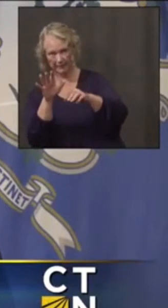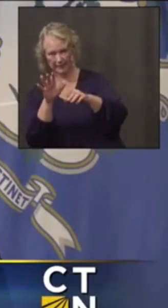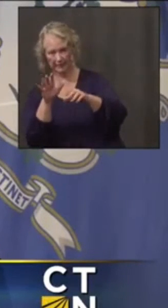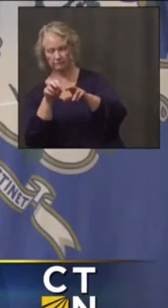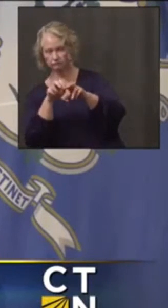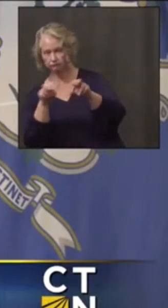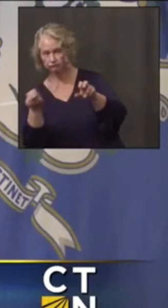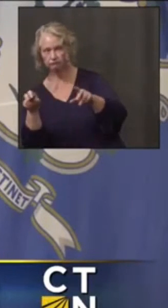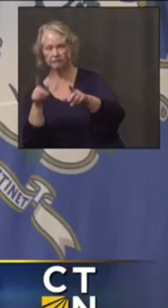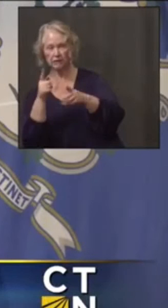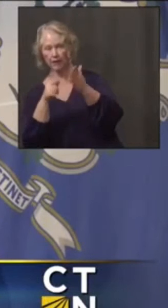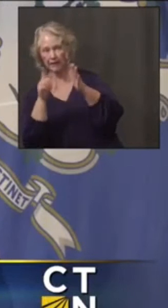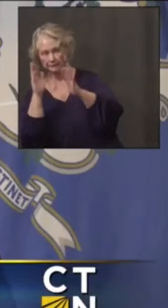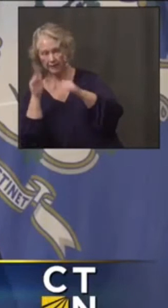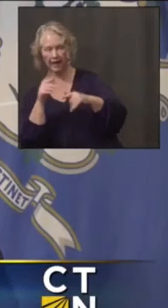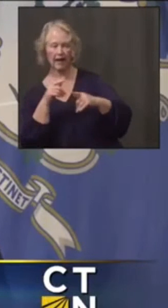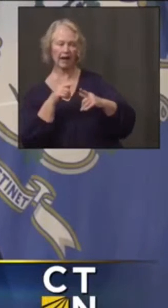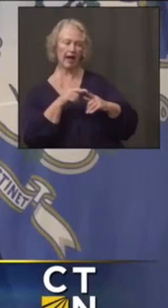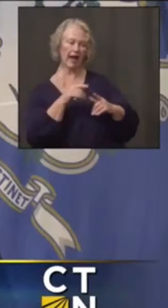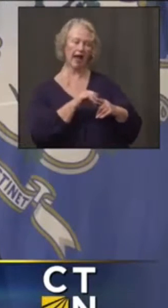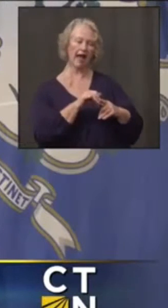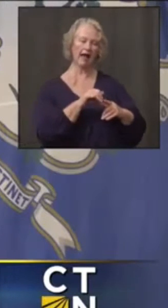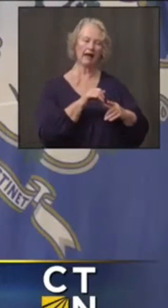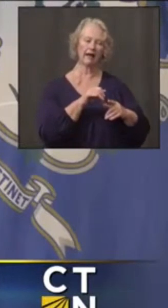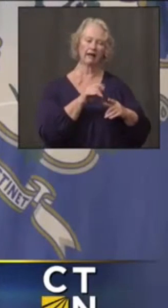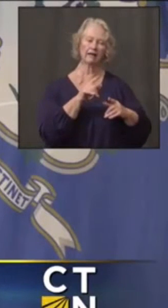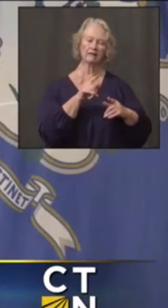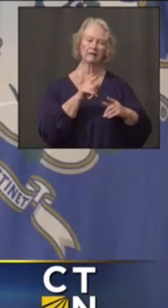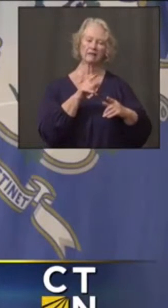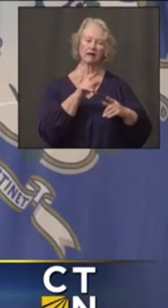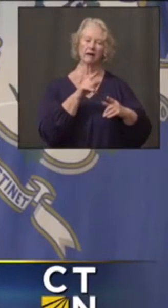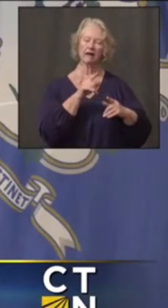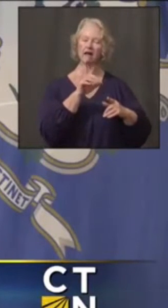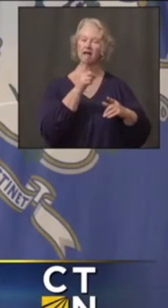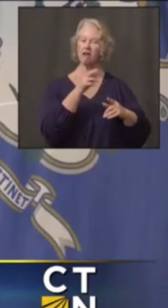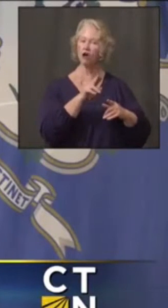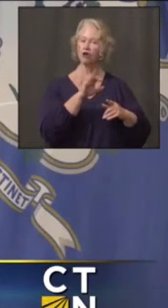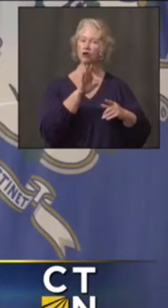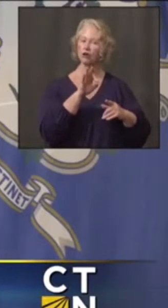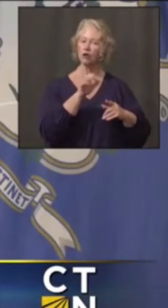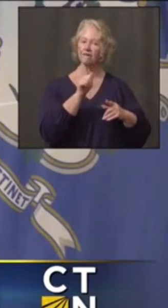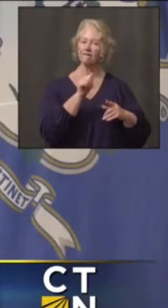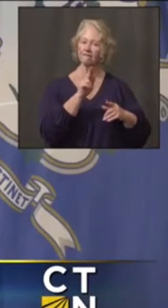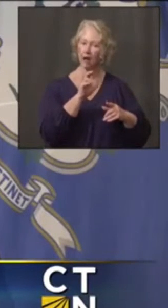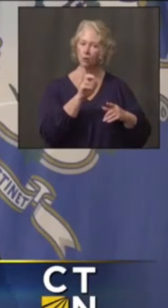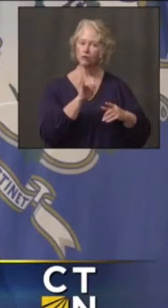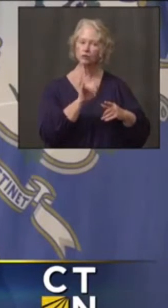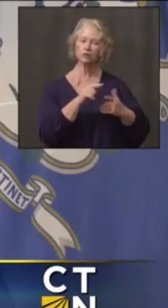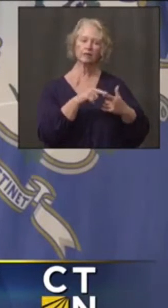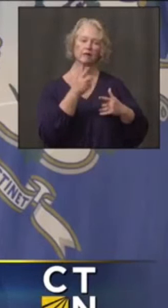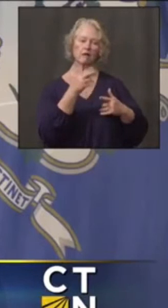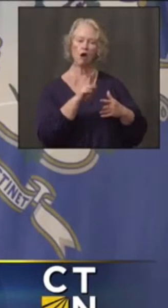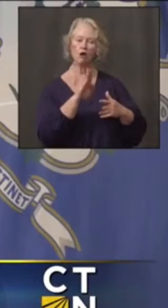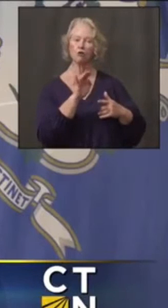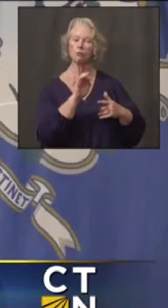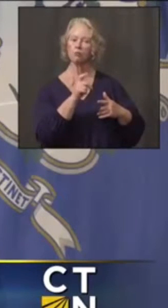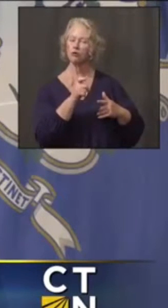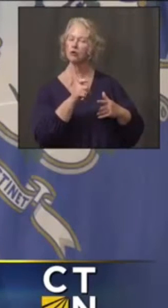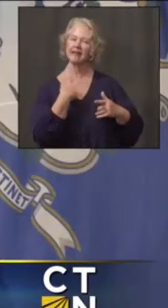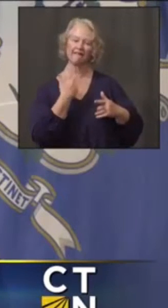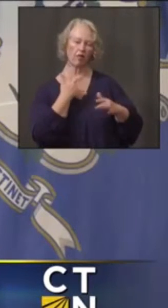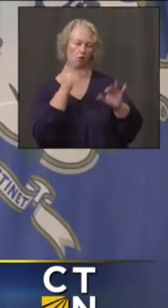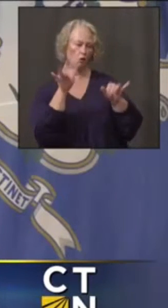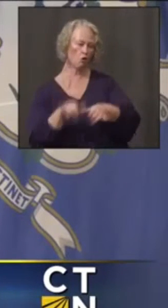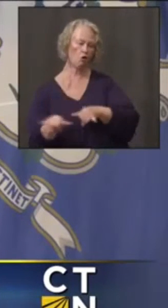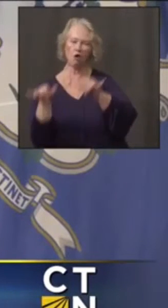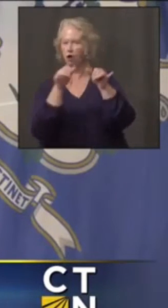states will all be speaking with one voice when it comes to masks, when it comes to protocols, and then when it comes to vaccines. And I think